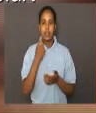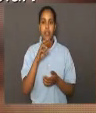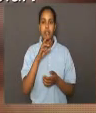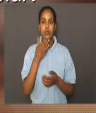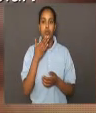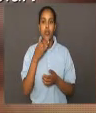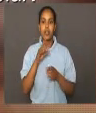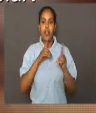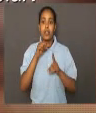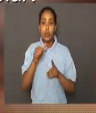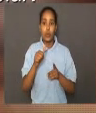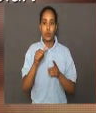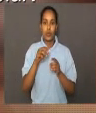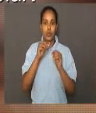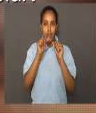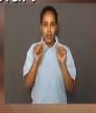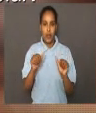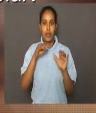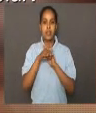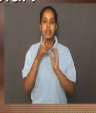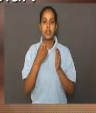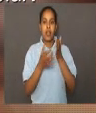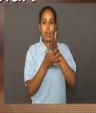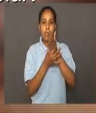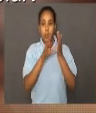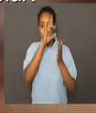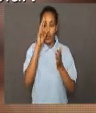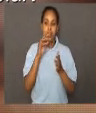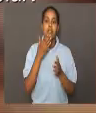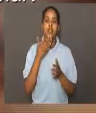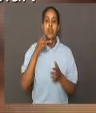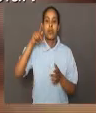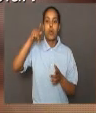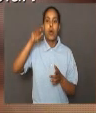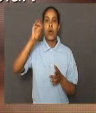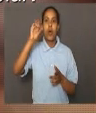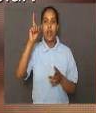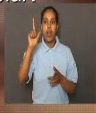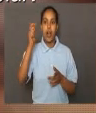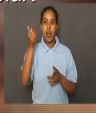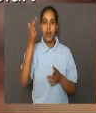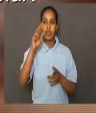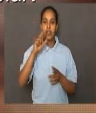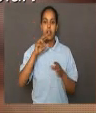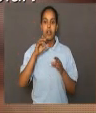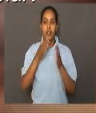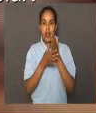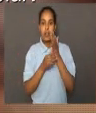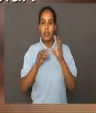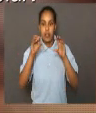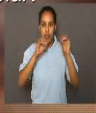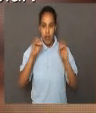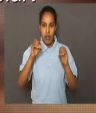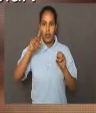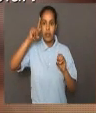The sugar does not dissolve in the oil because the sugar is polar while the oil